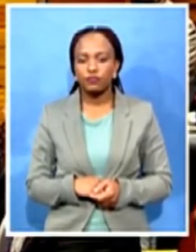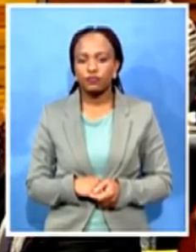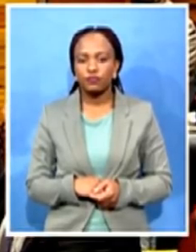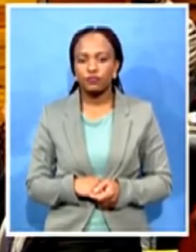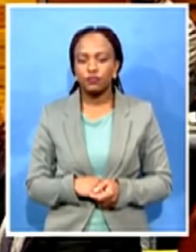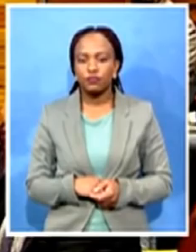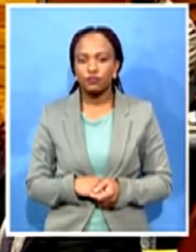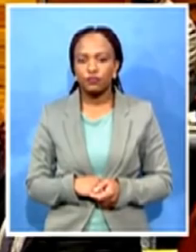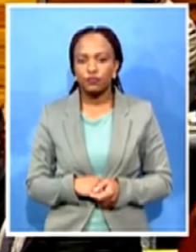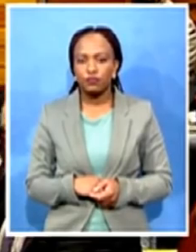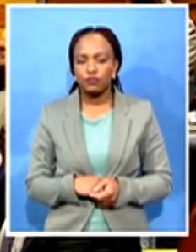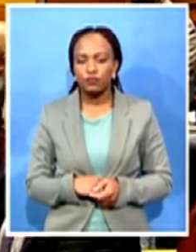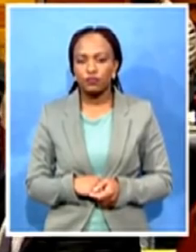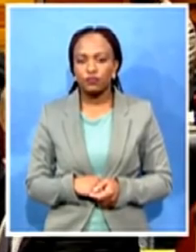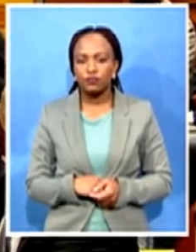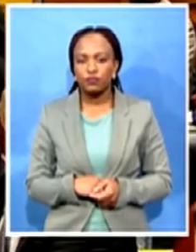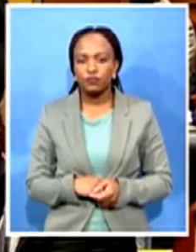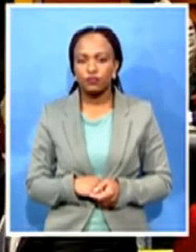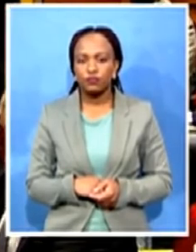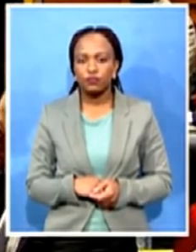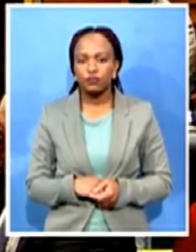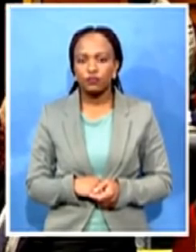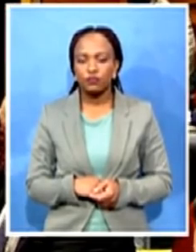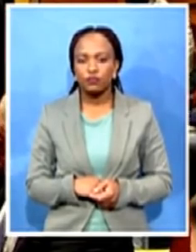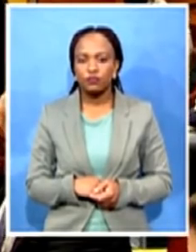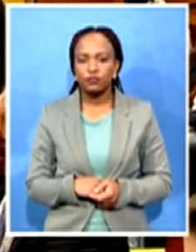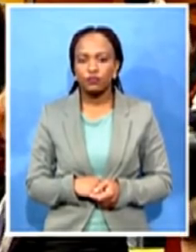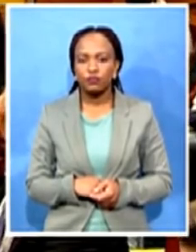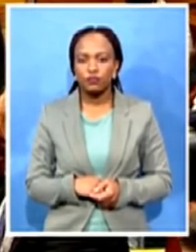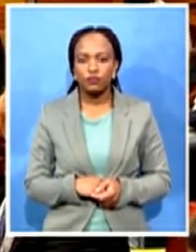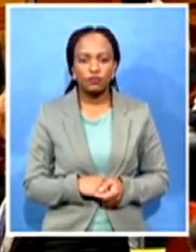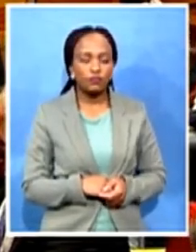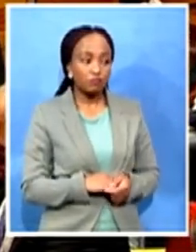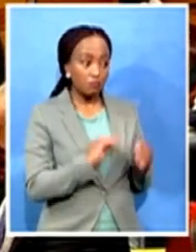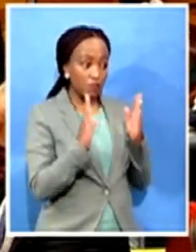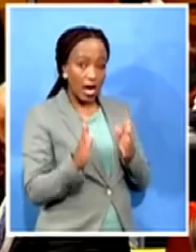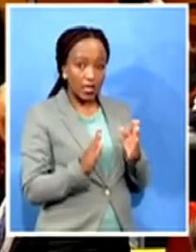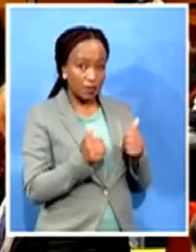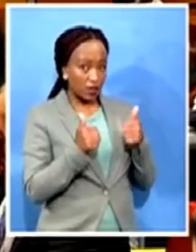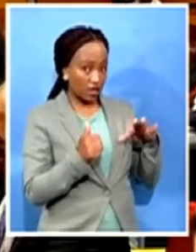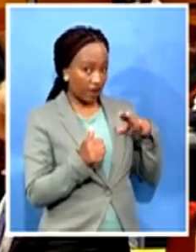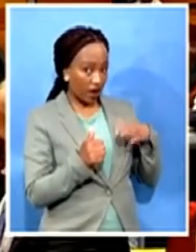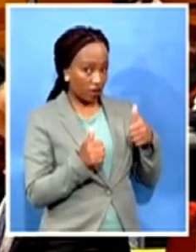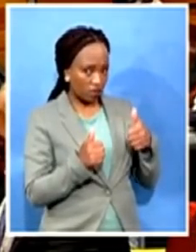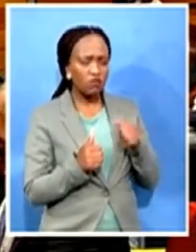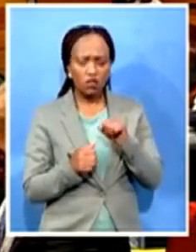Right. Mr. Tayyip, satisfied with that arrangement? More than satisfied. I'm indebted to my colleague, Your Worship.